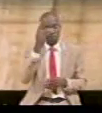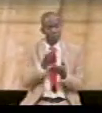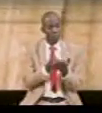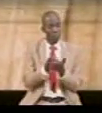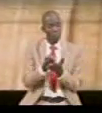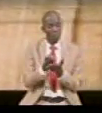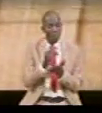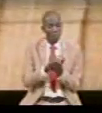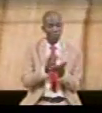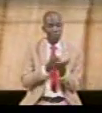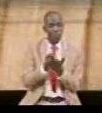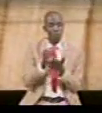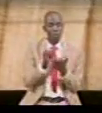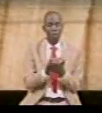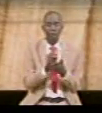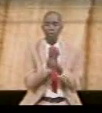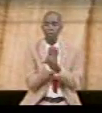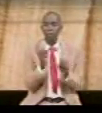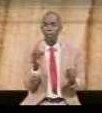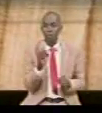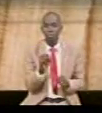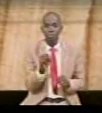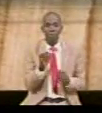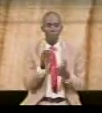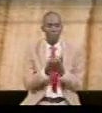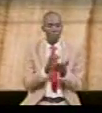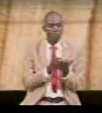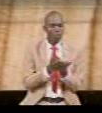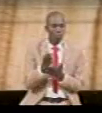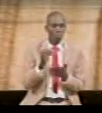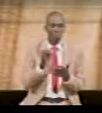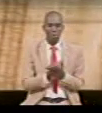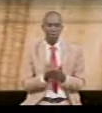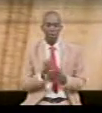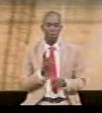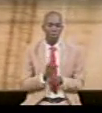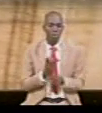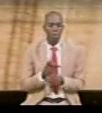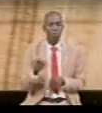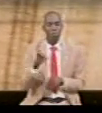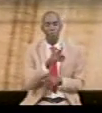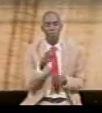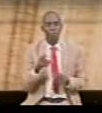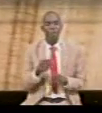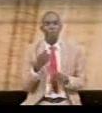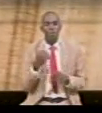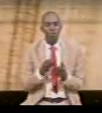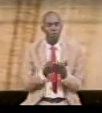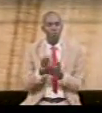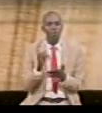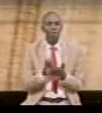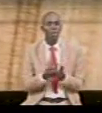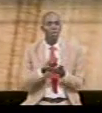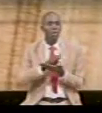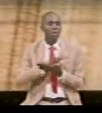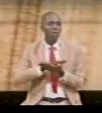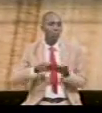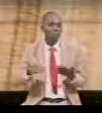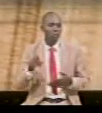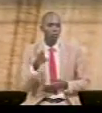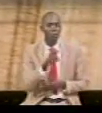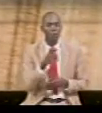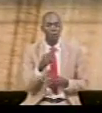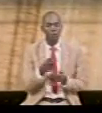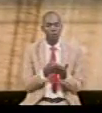that saves, the truth that sustains, and the truth that sanctifies, and the truth that makes